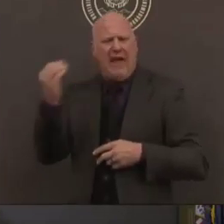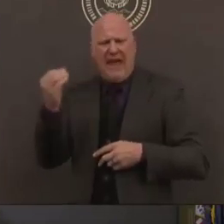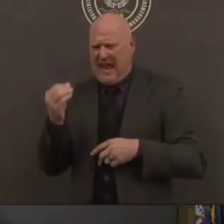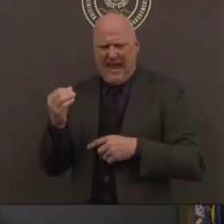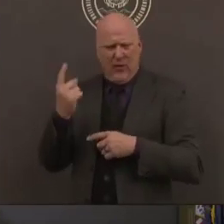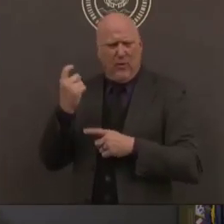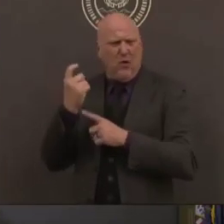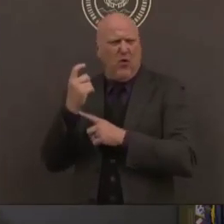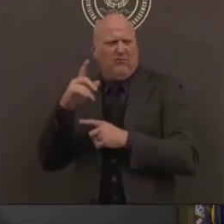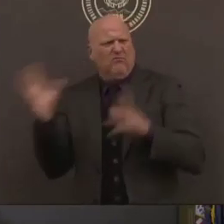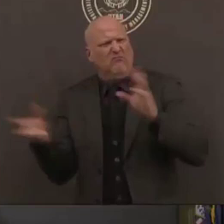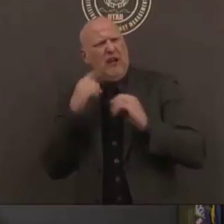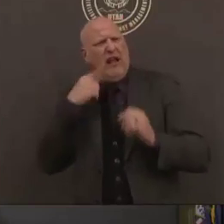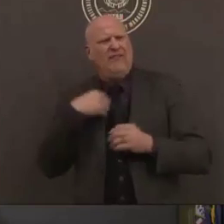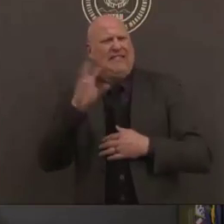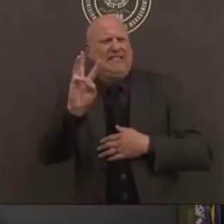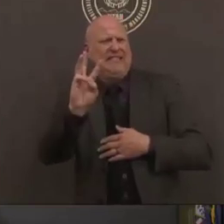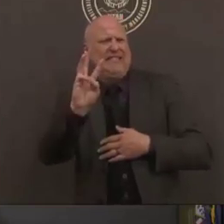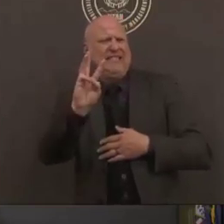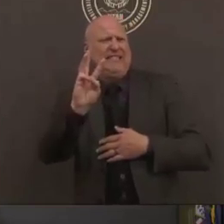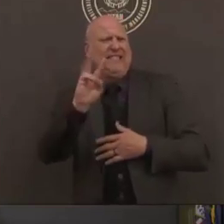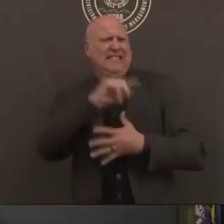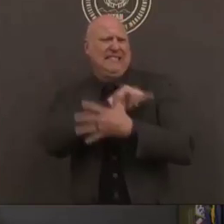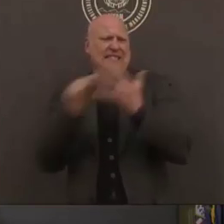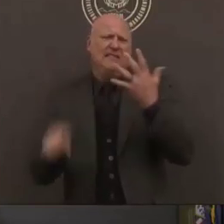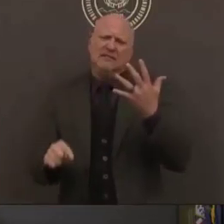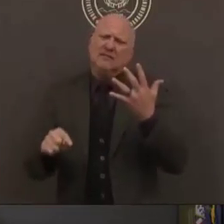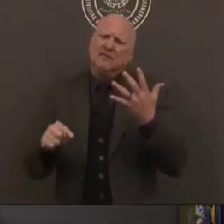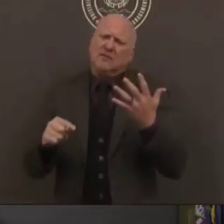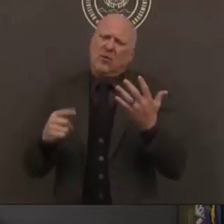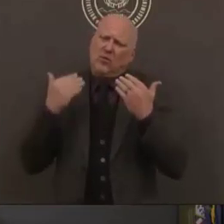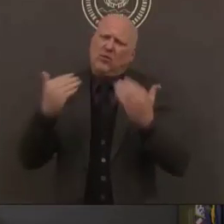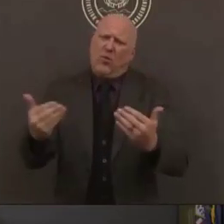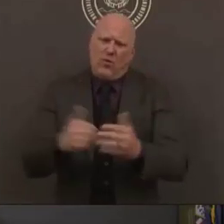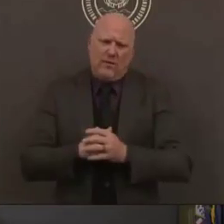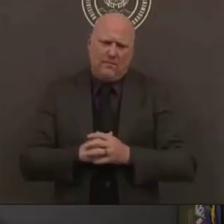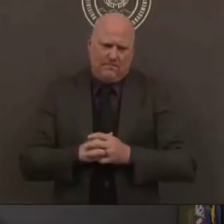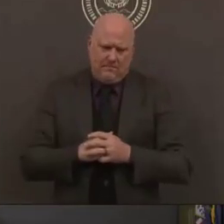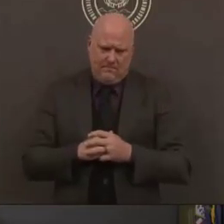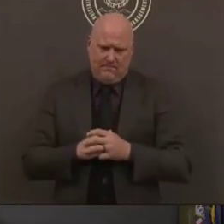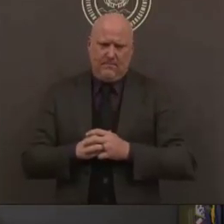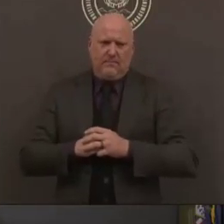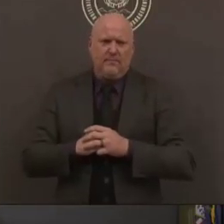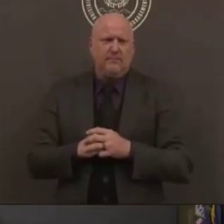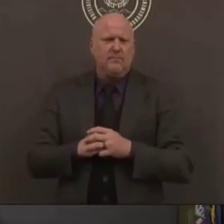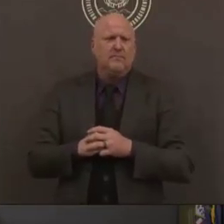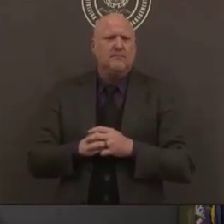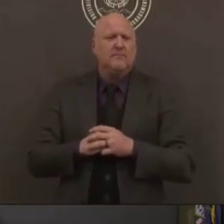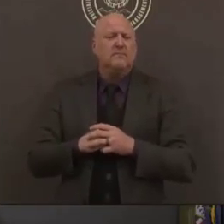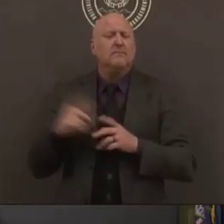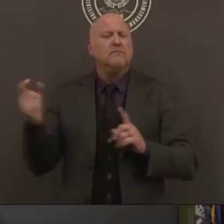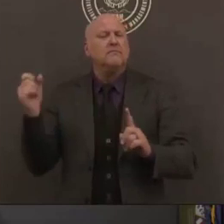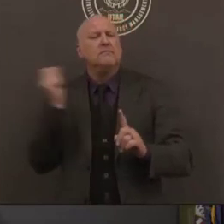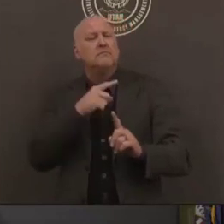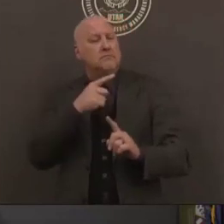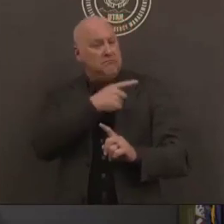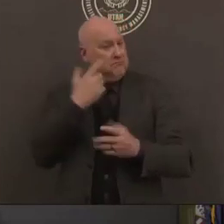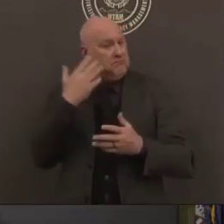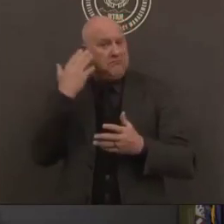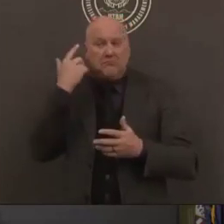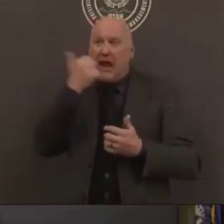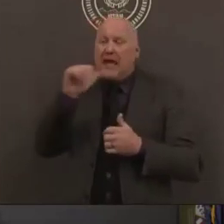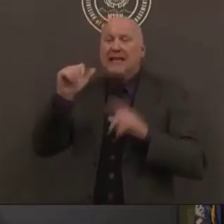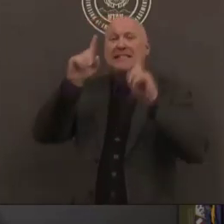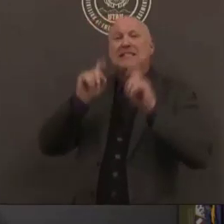damaging? So I'm not aware of any specific national testing strategy that's being pushed. I do know that